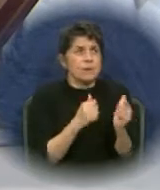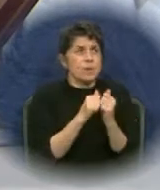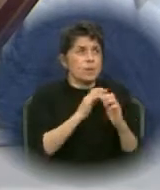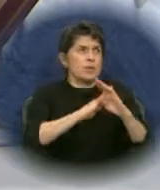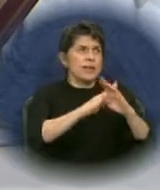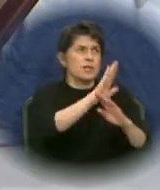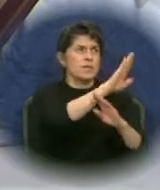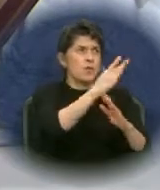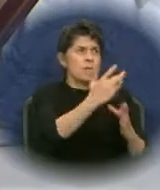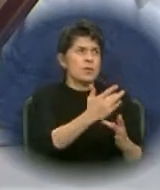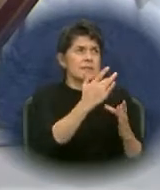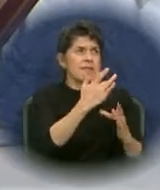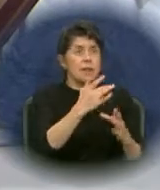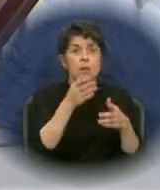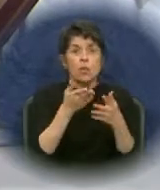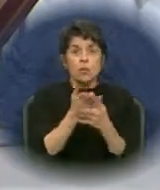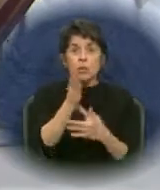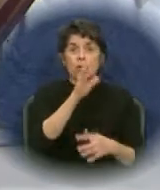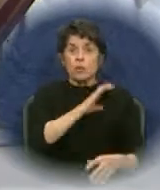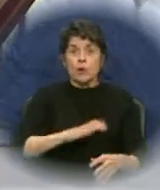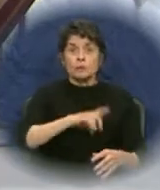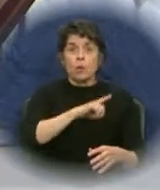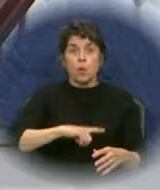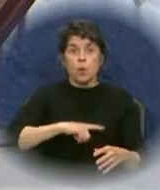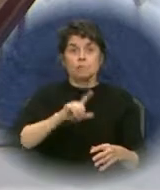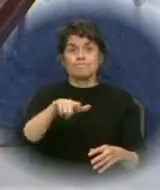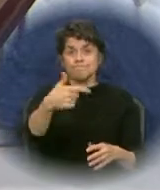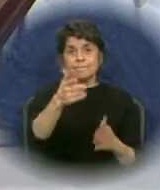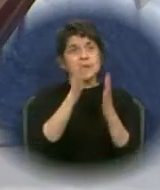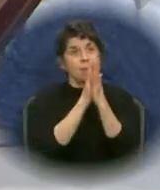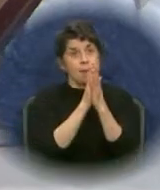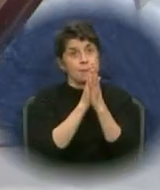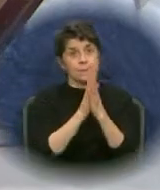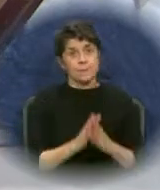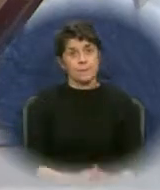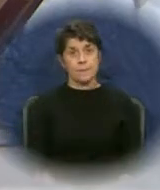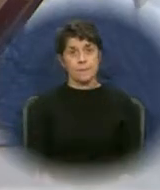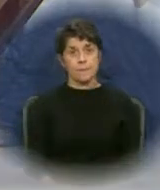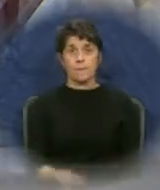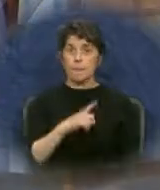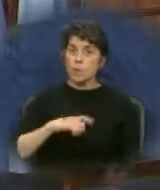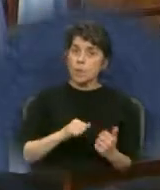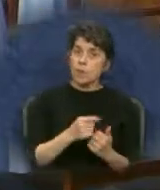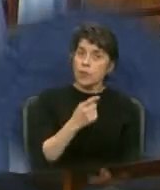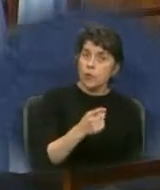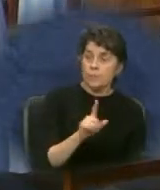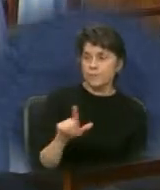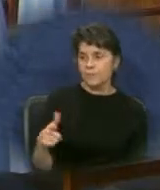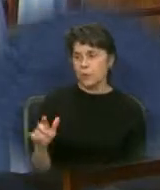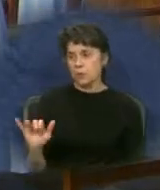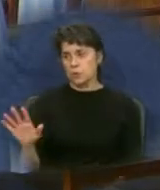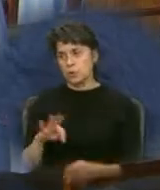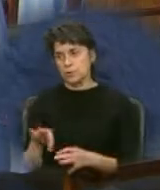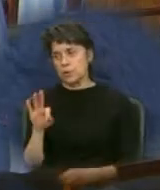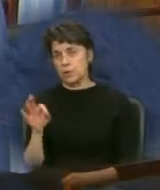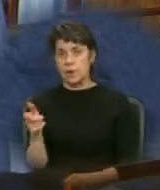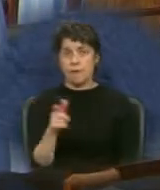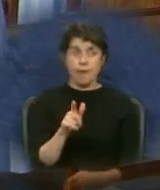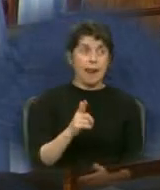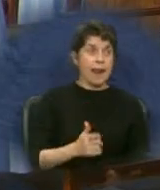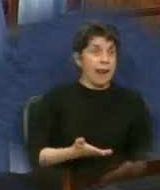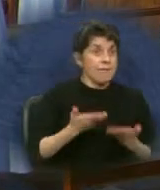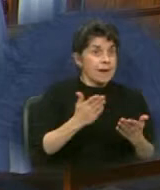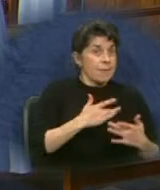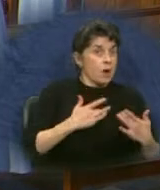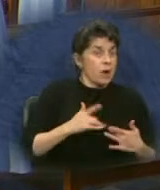mercy. Through Christ our Lord. Amen. The Lord be with you. And with your spirit. Lift up your